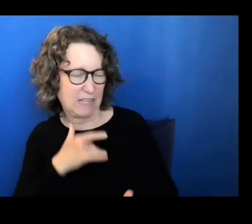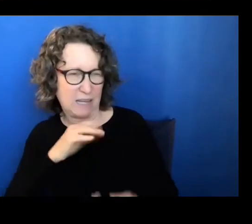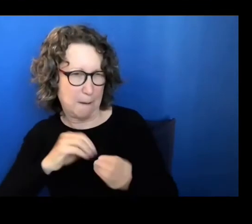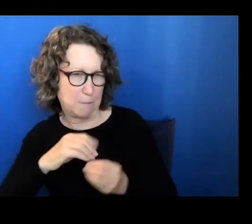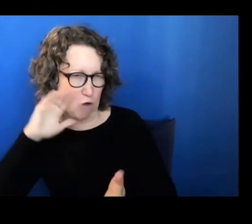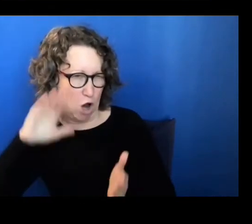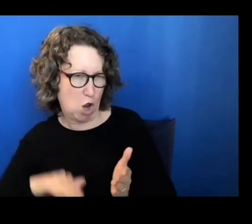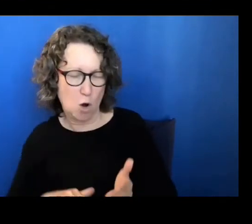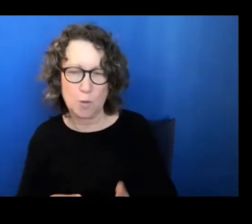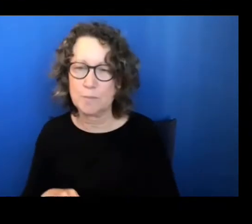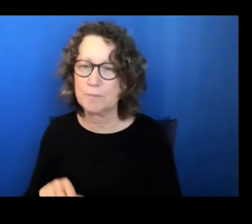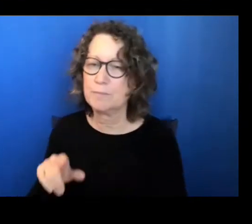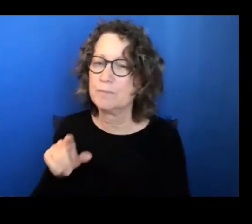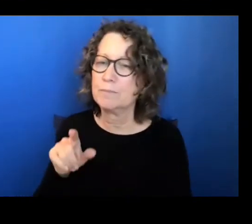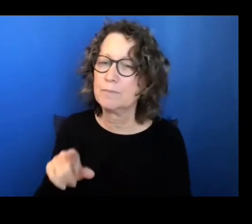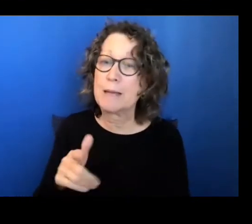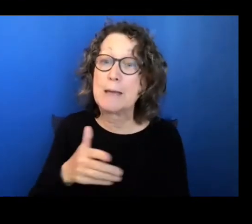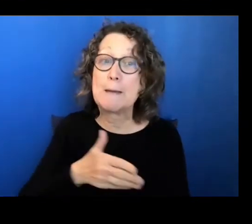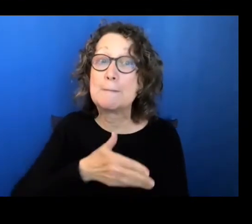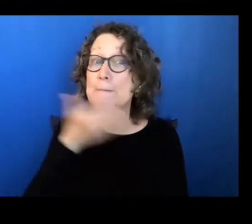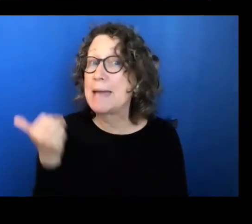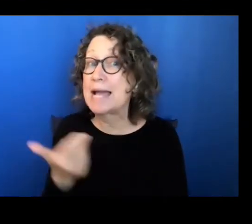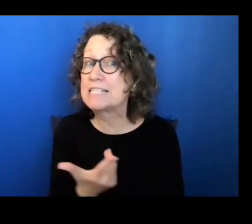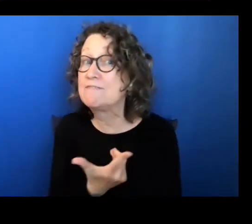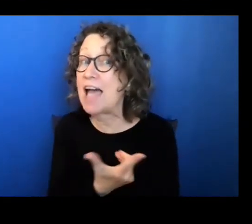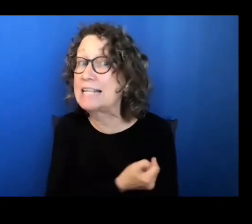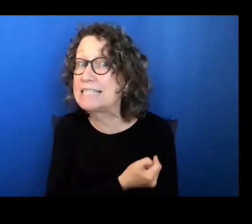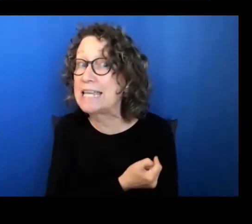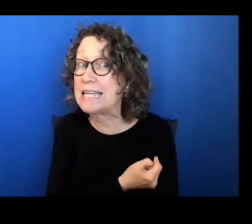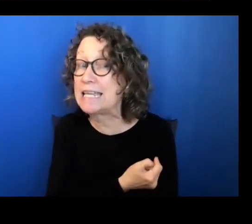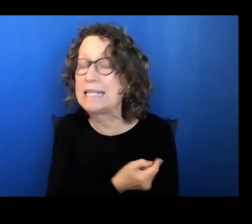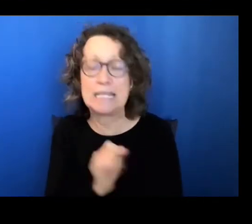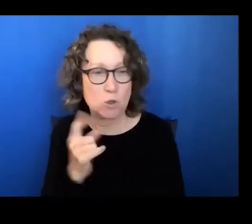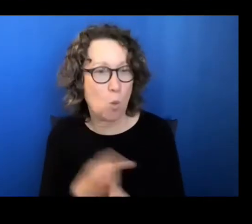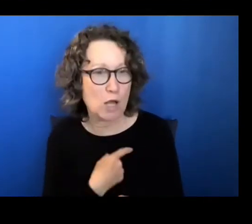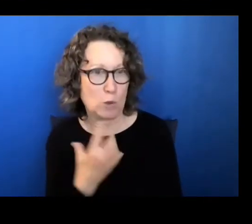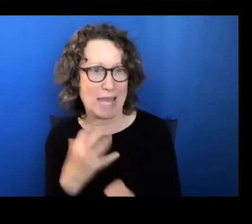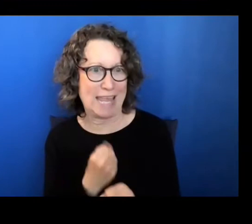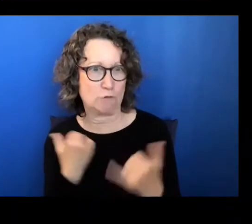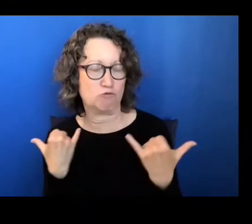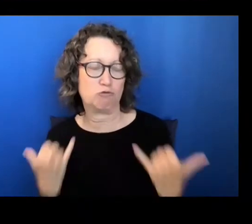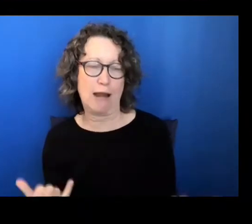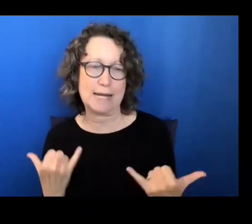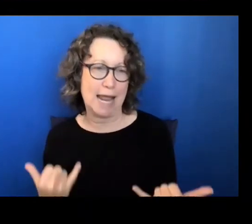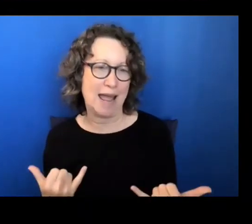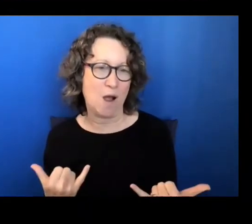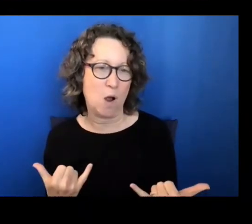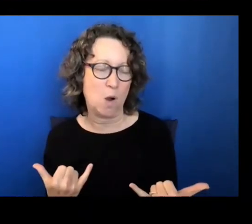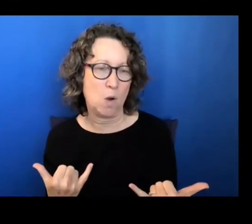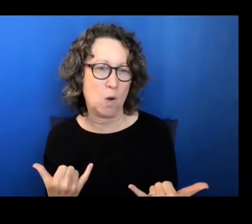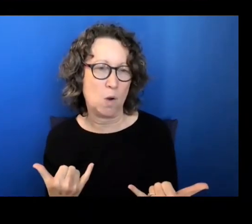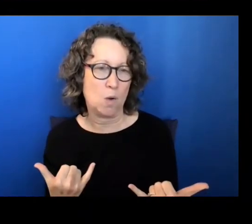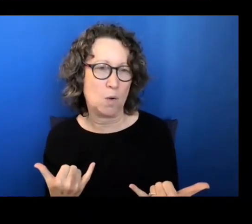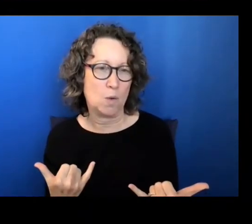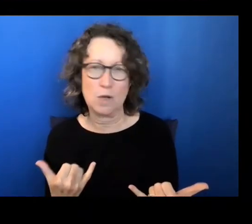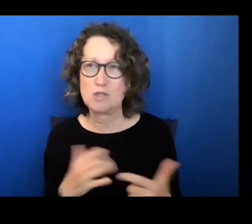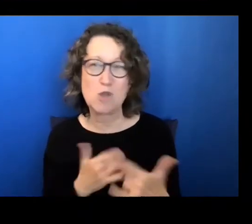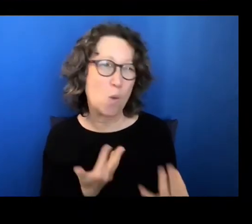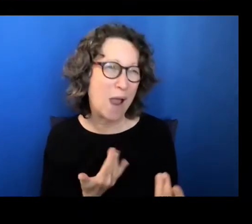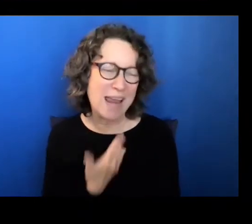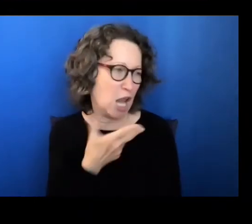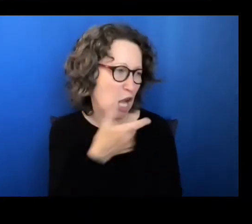I would say that the best vaccine is the one available to you right now. Thank you.